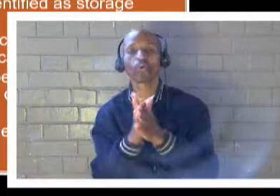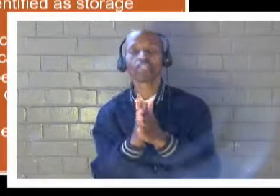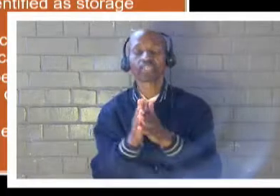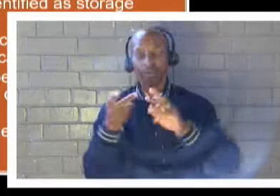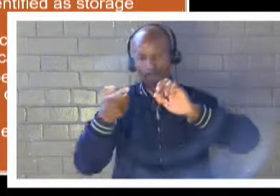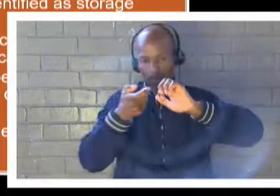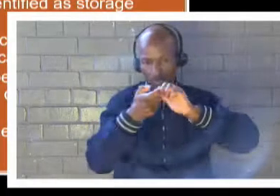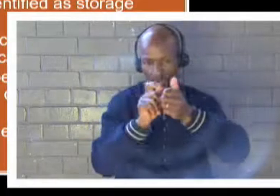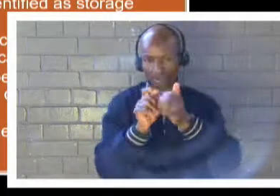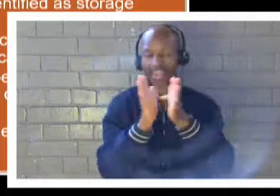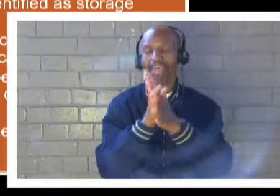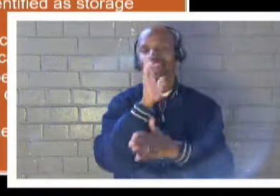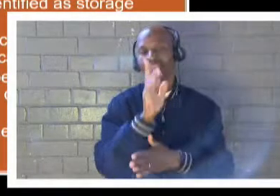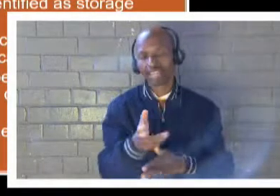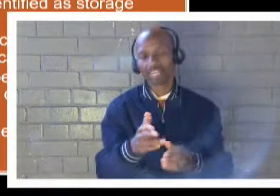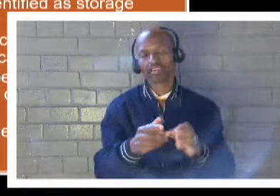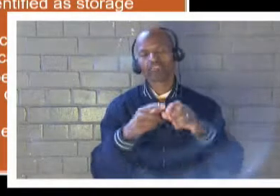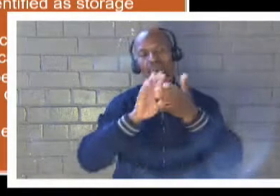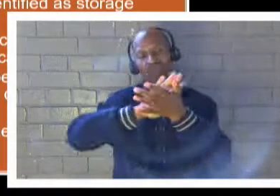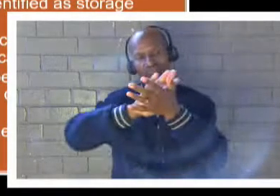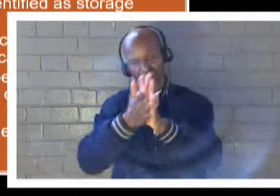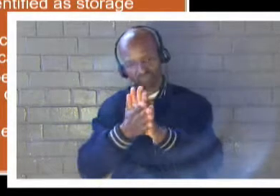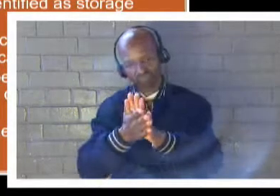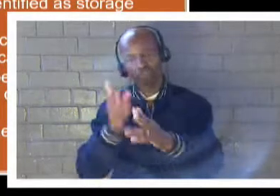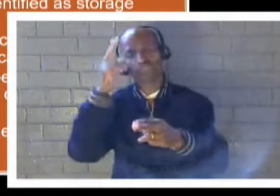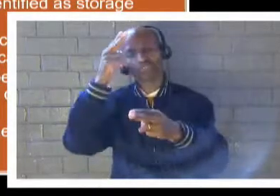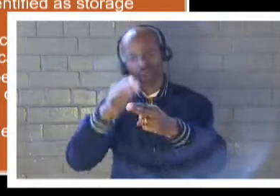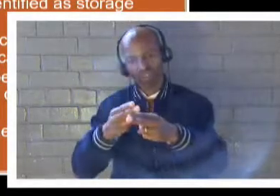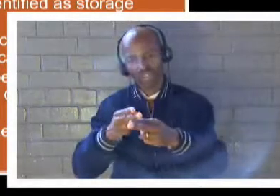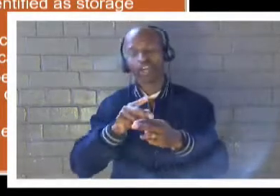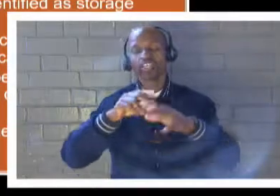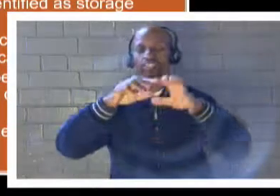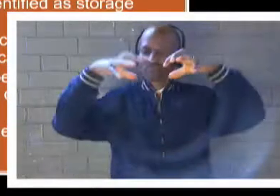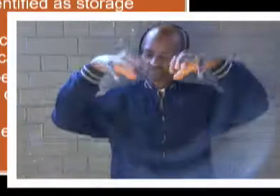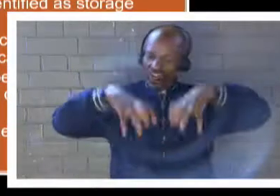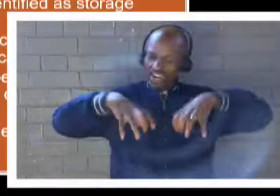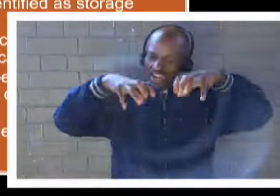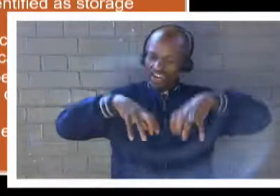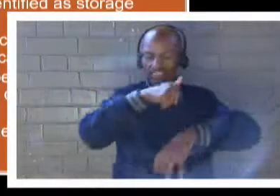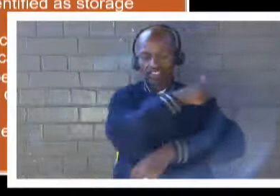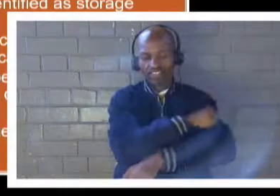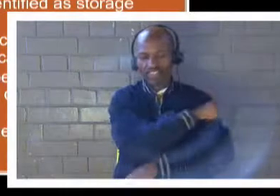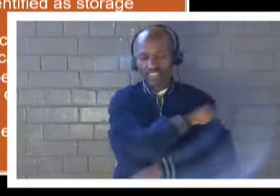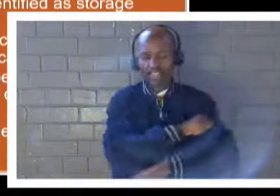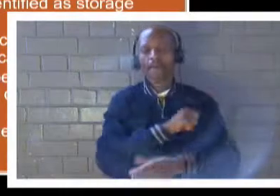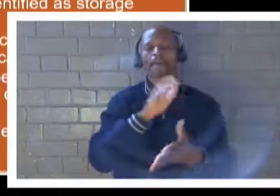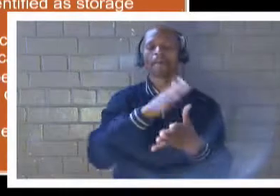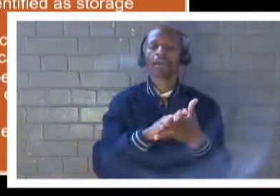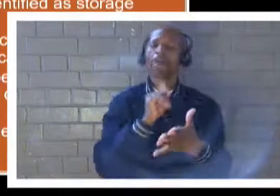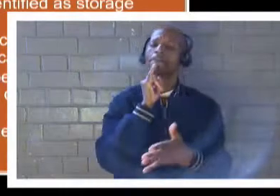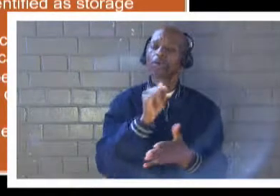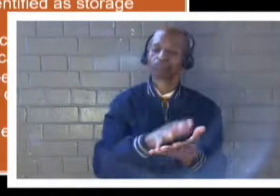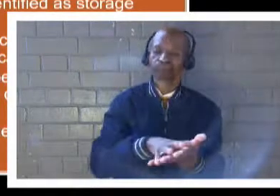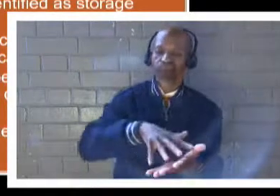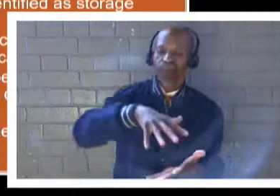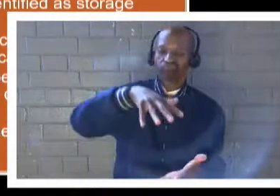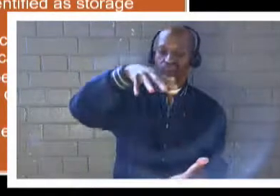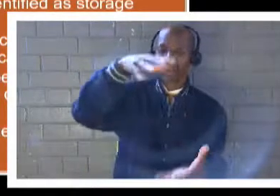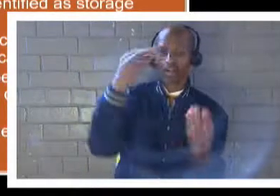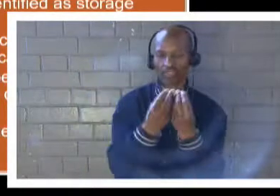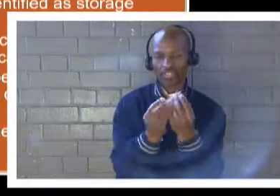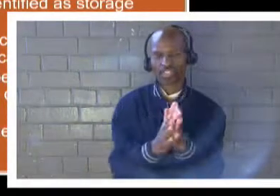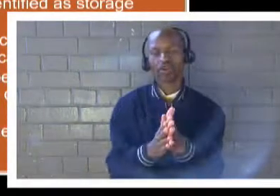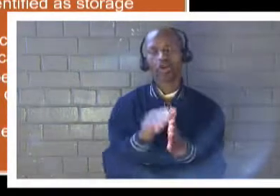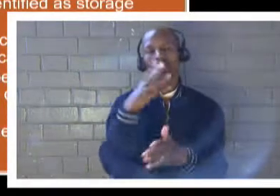problem, and there is a complete collapse of drainage. During rainy days, the hospital becomes clogged and causes floods. There